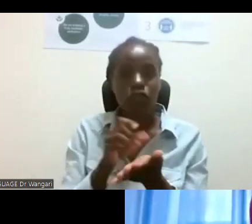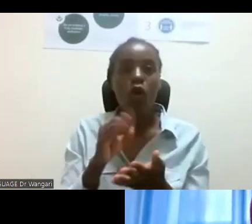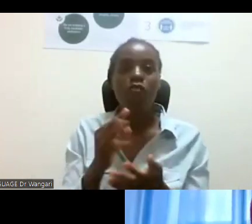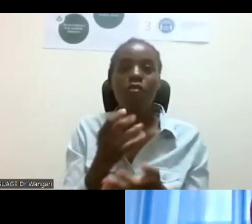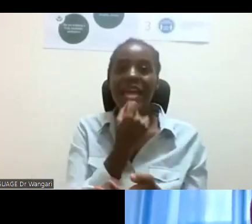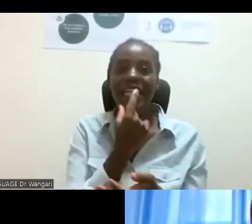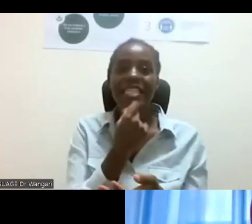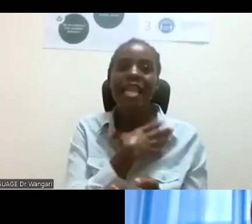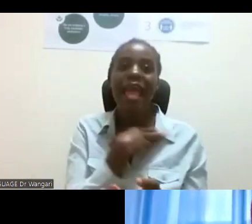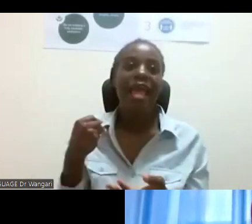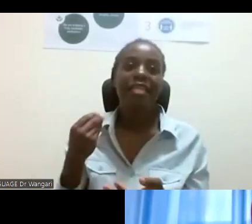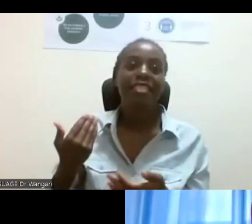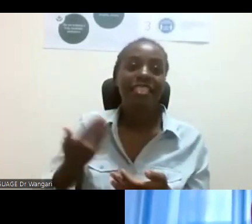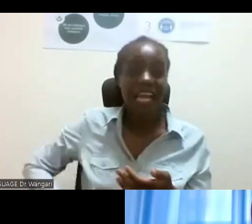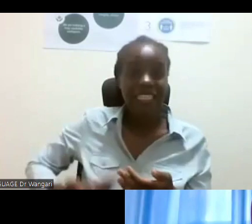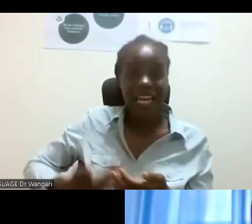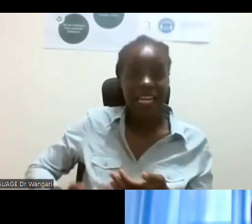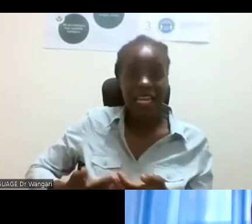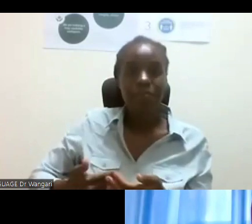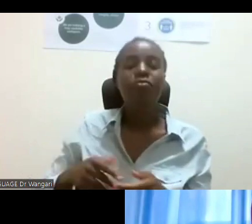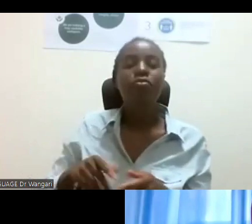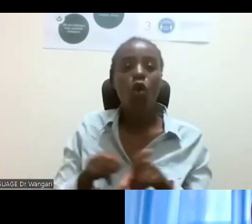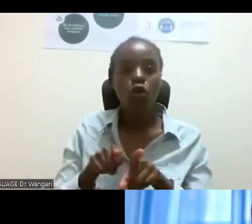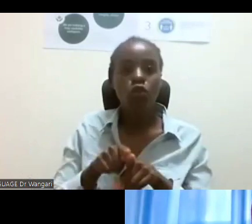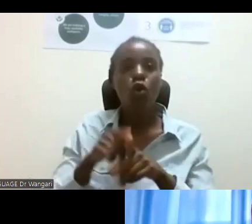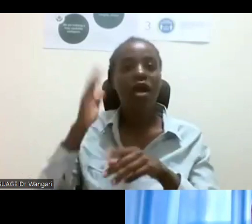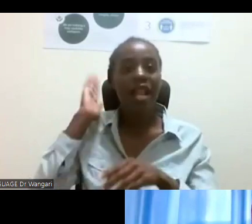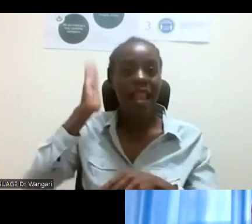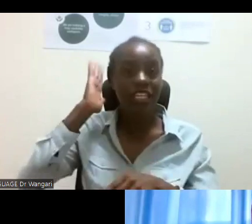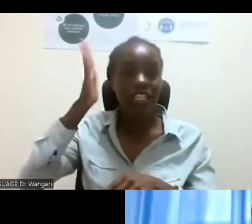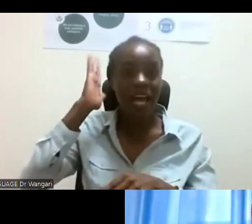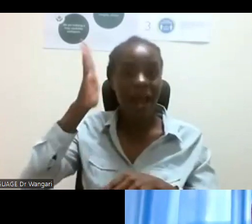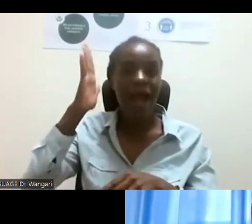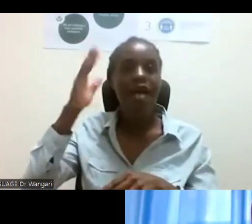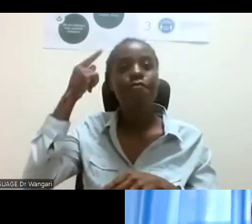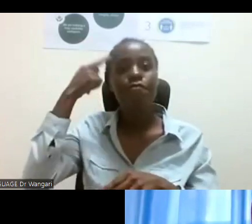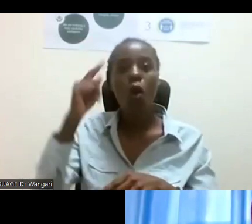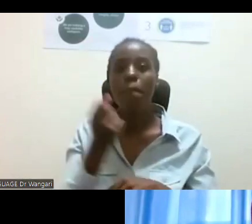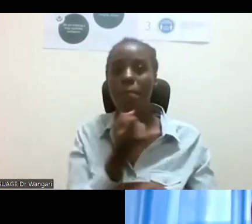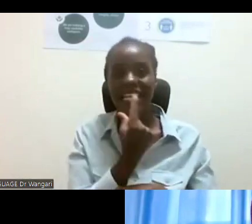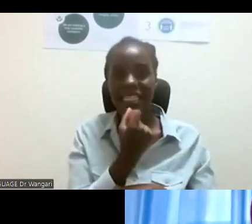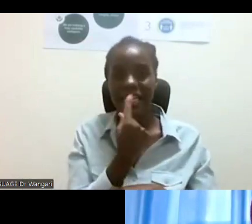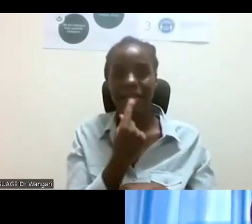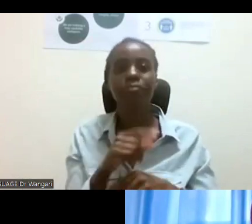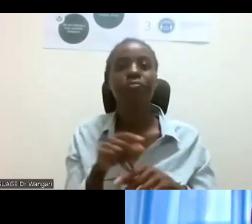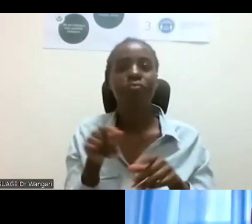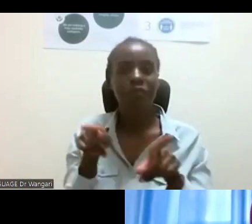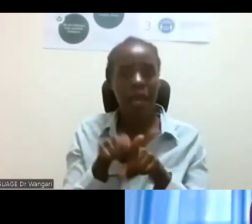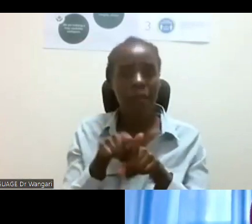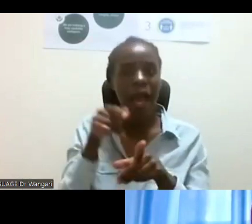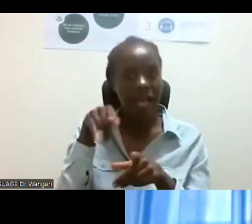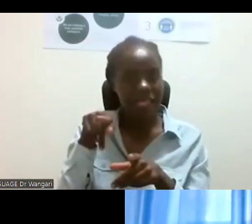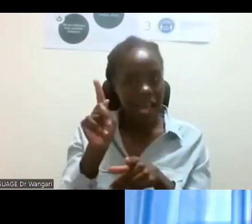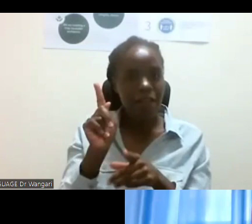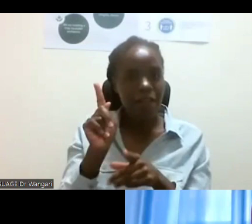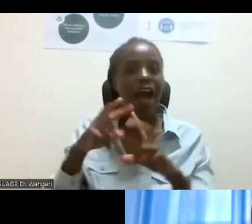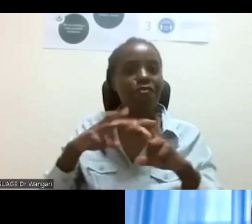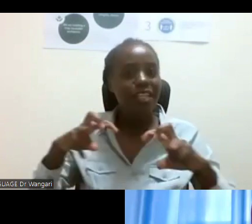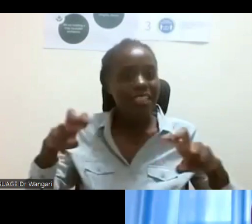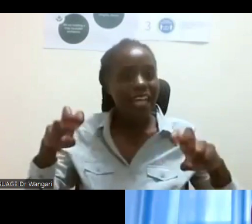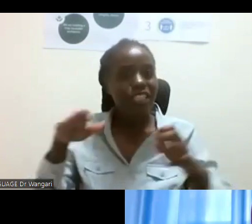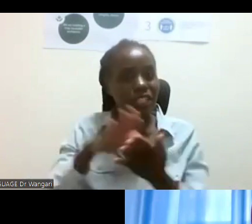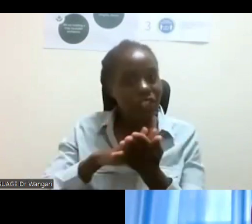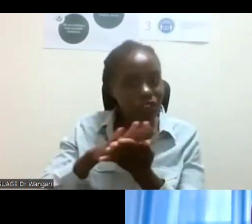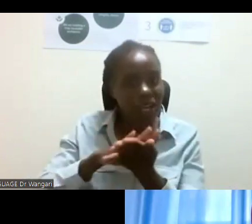She's also a lecturer for undergraduate medical students. Her areas of interest include research, women and children's health